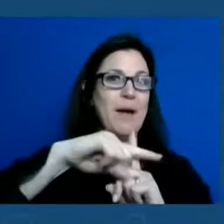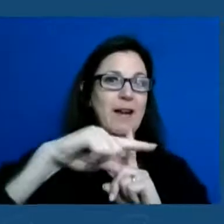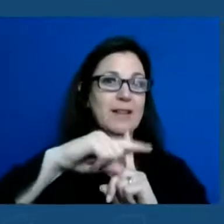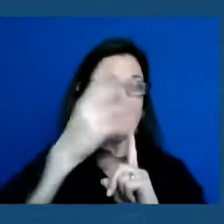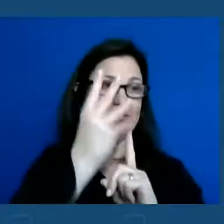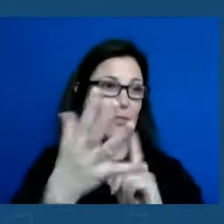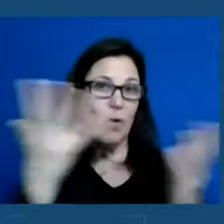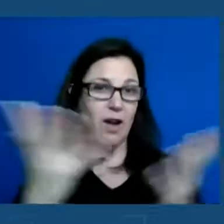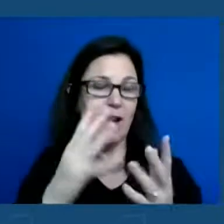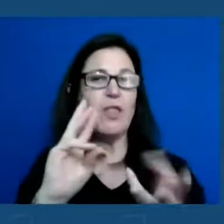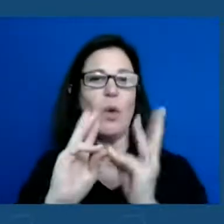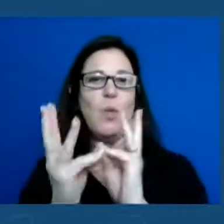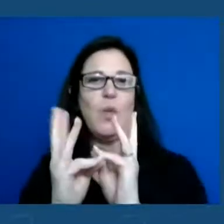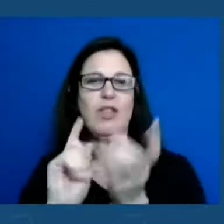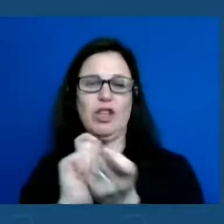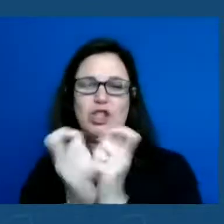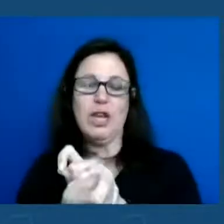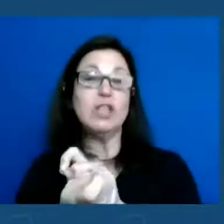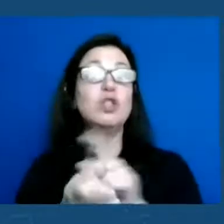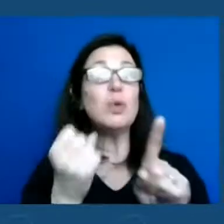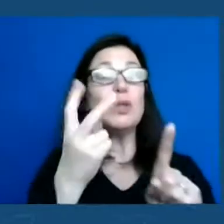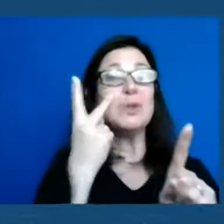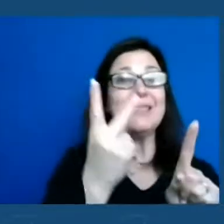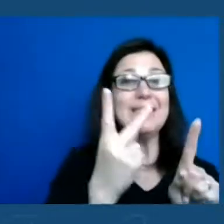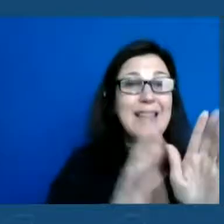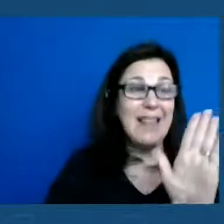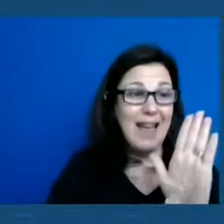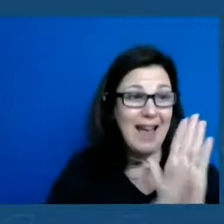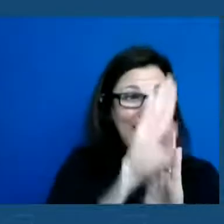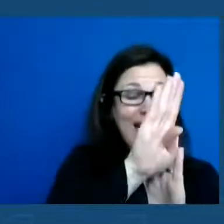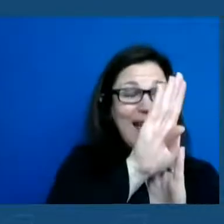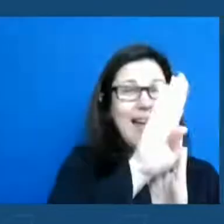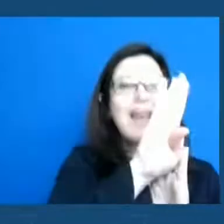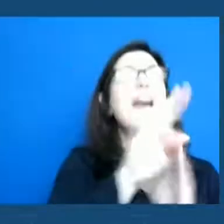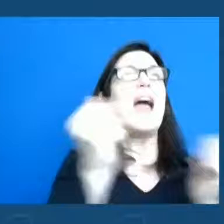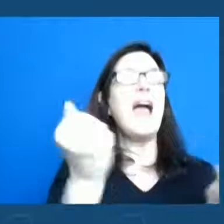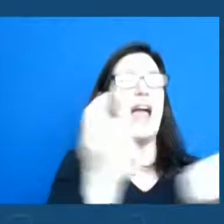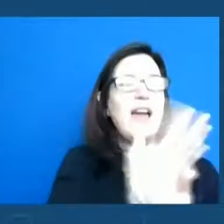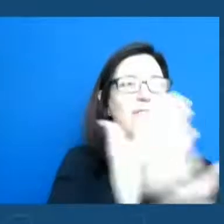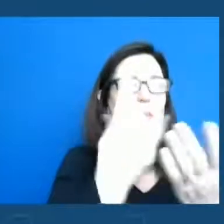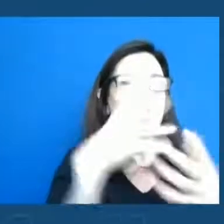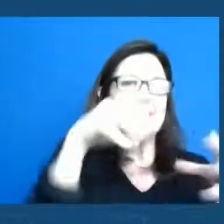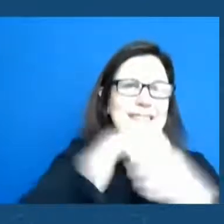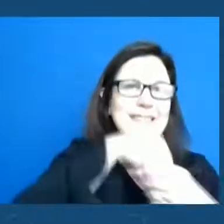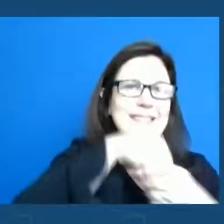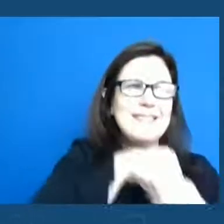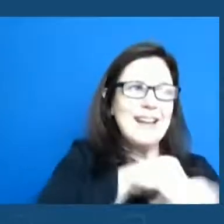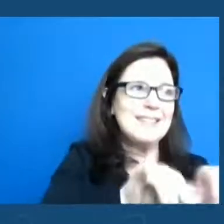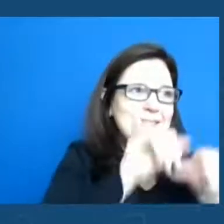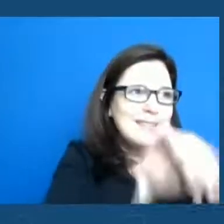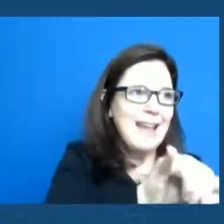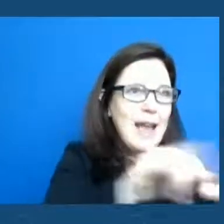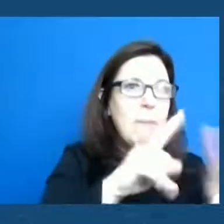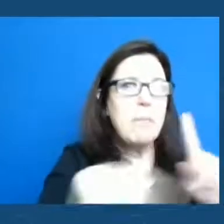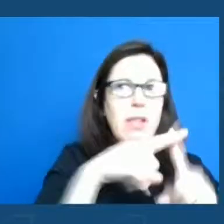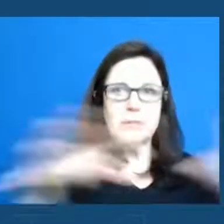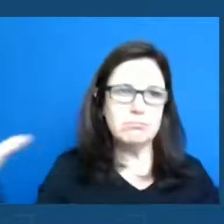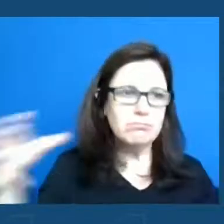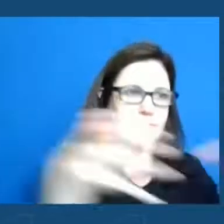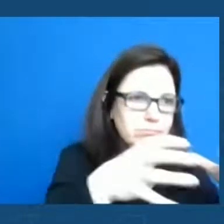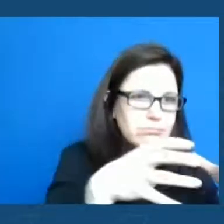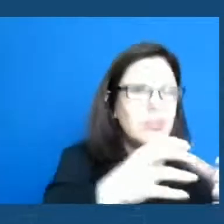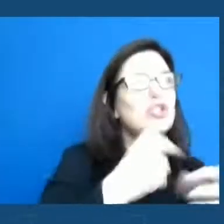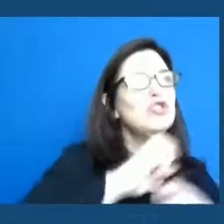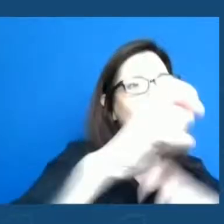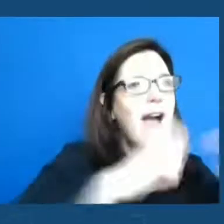at that peak that was when everybody's indoors, holidays, gathering, traveling, and then it came down dramatically. So there's